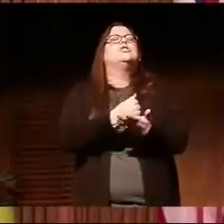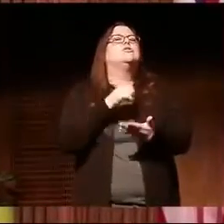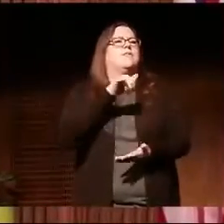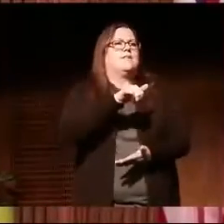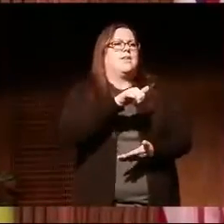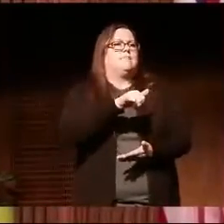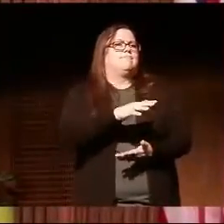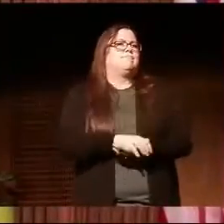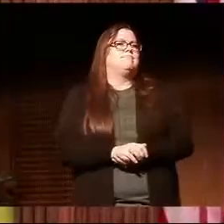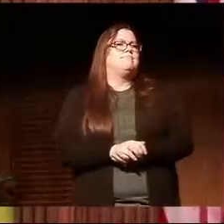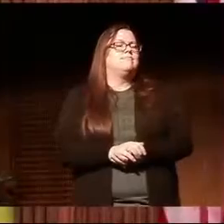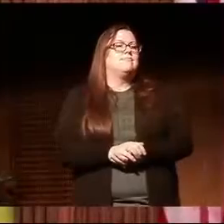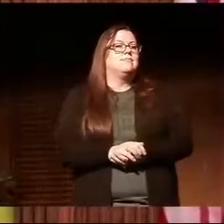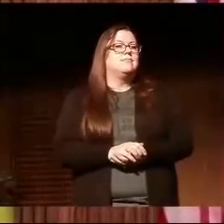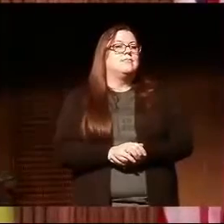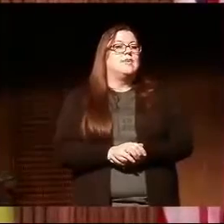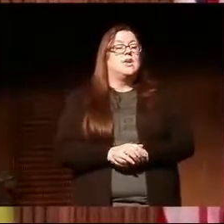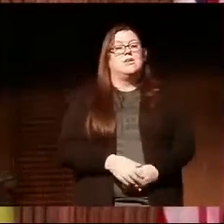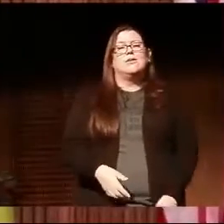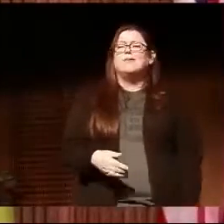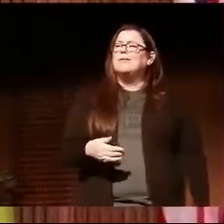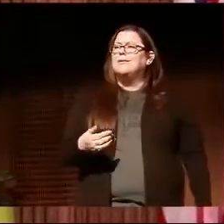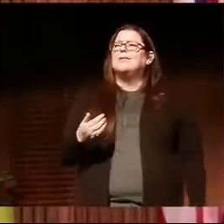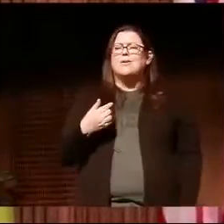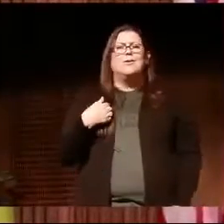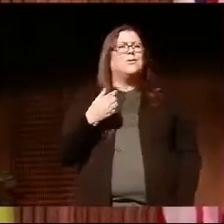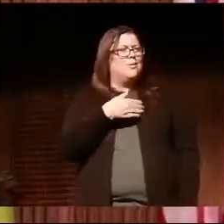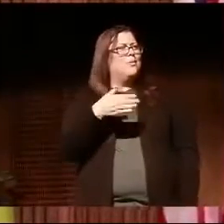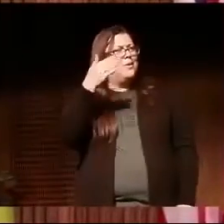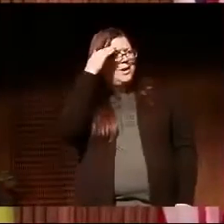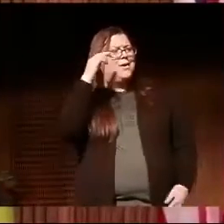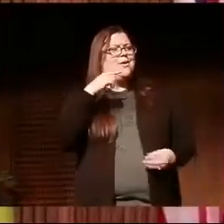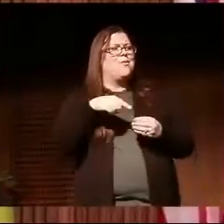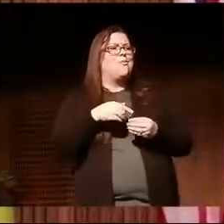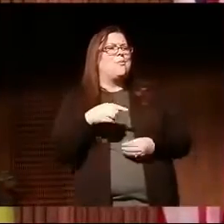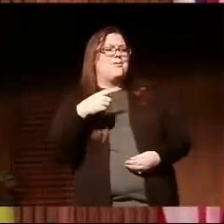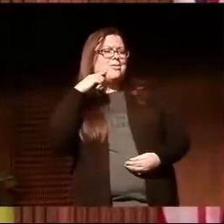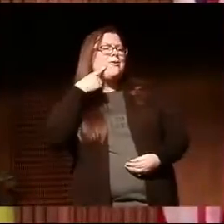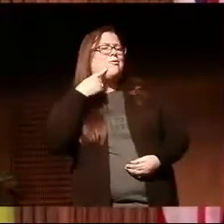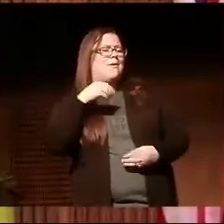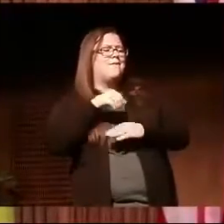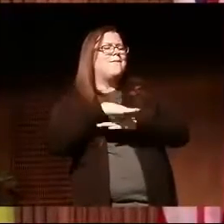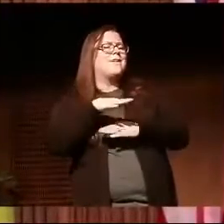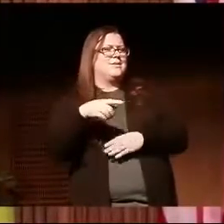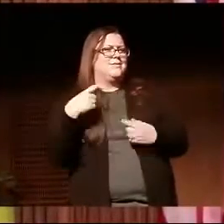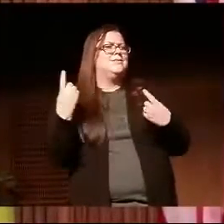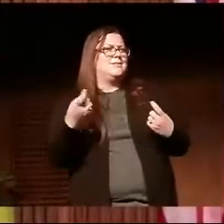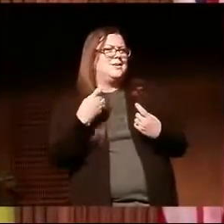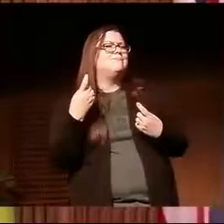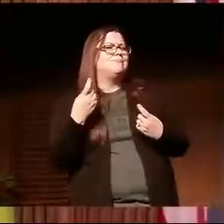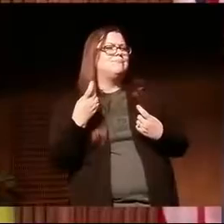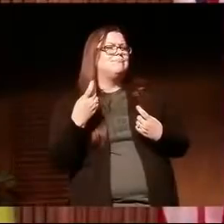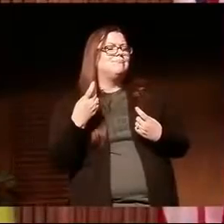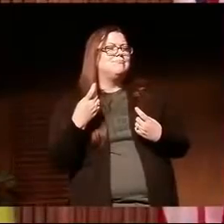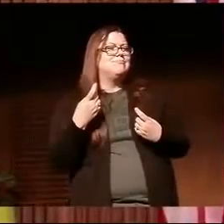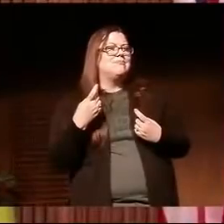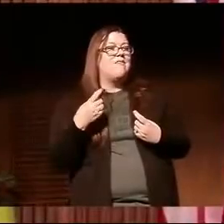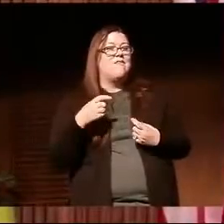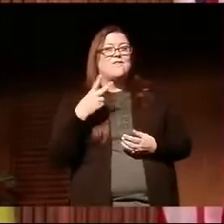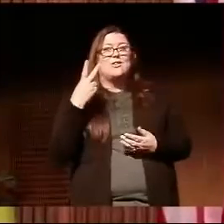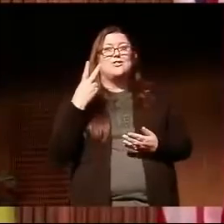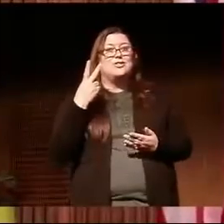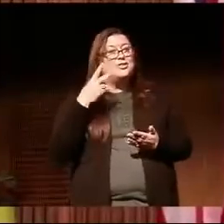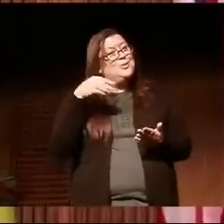And then we know about the grave effects of sin, don't we? For 2,000 years since the time of our Lord, sin has continued